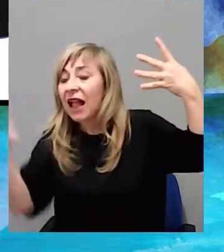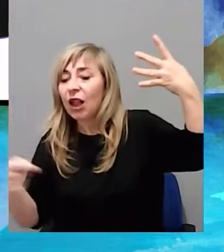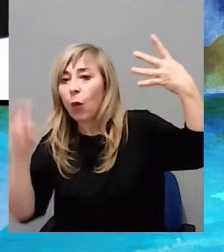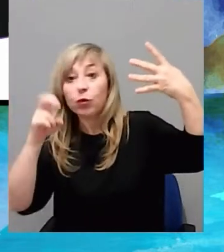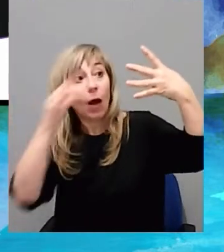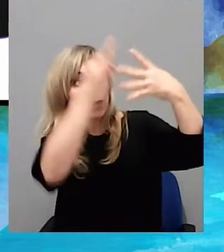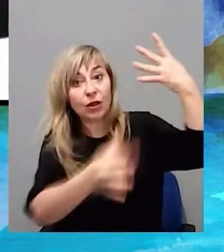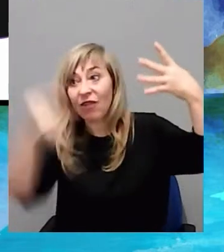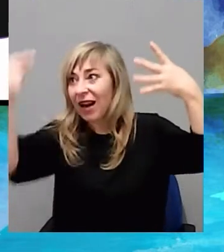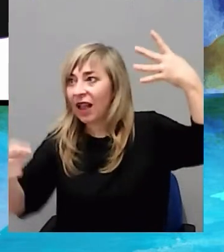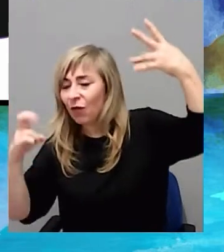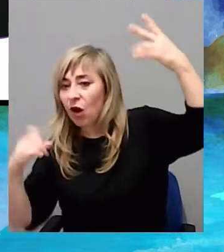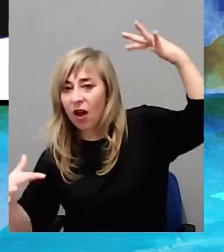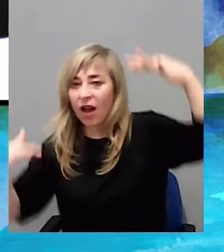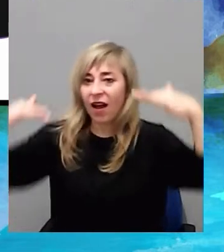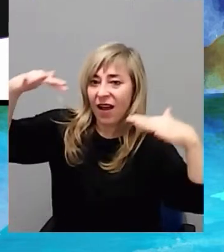to reach